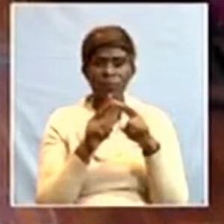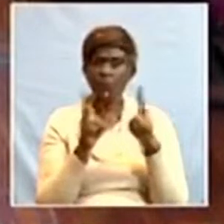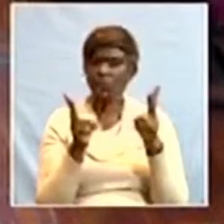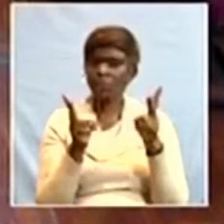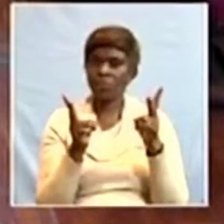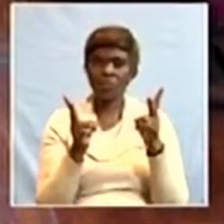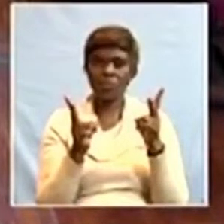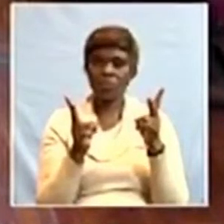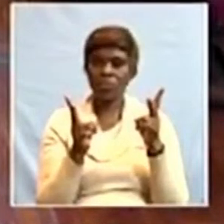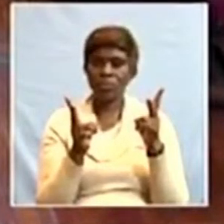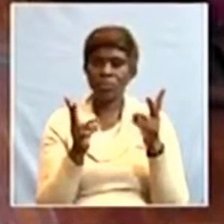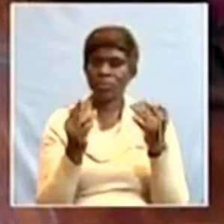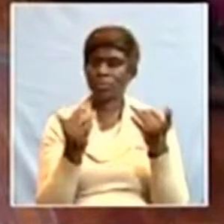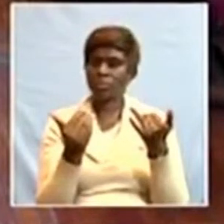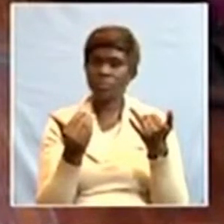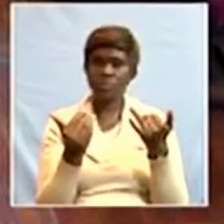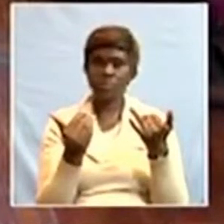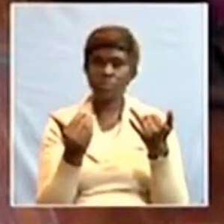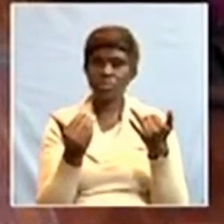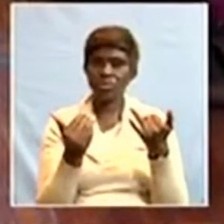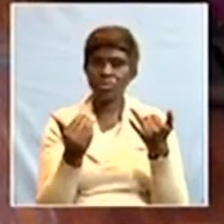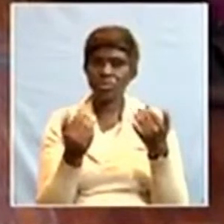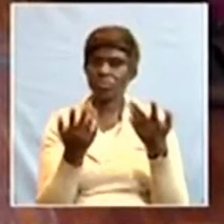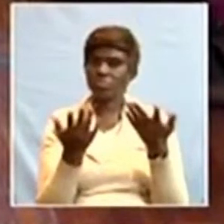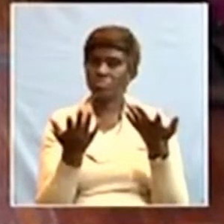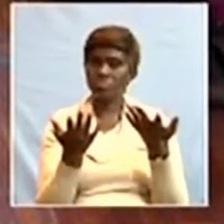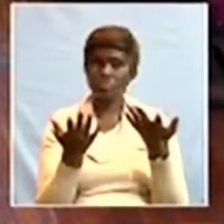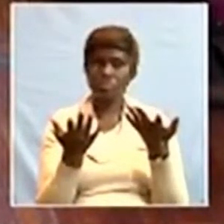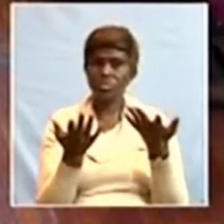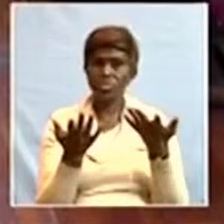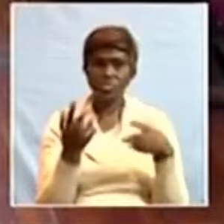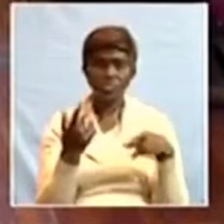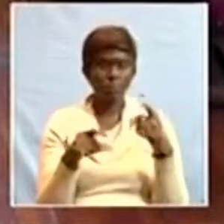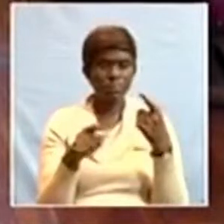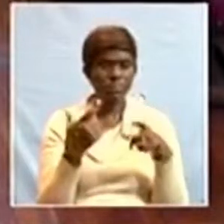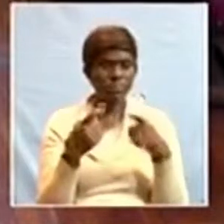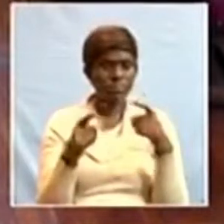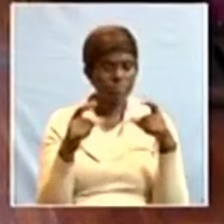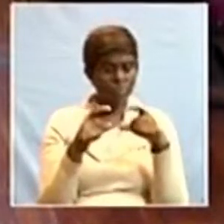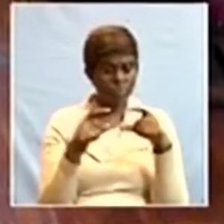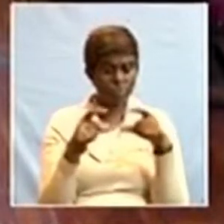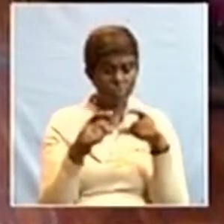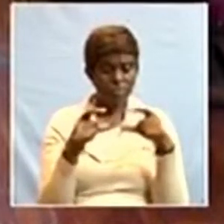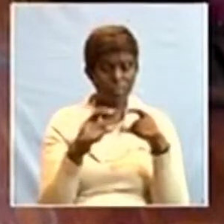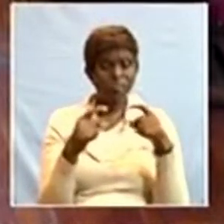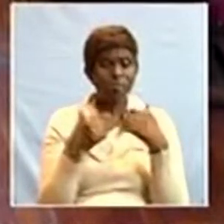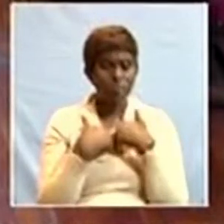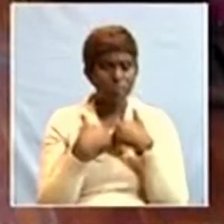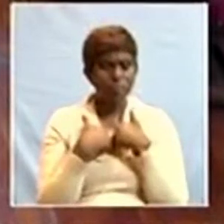So now that the disability cards have